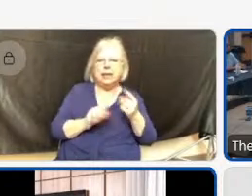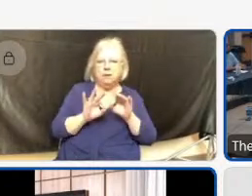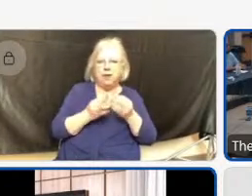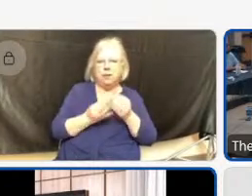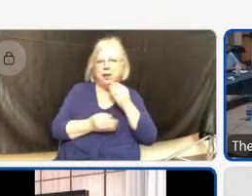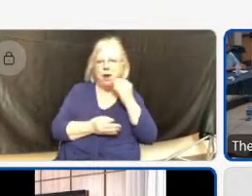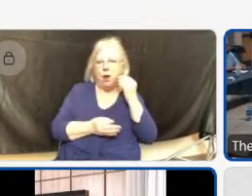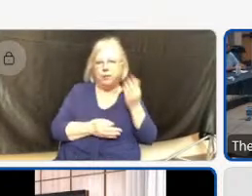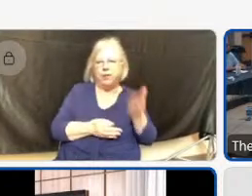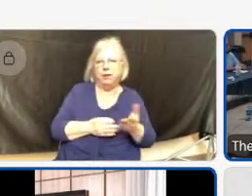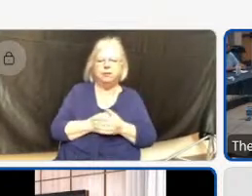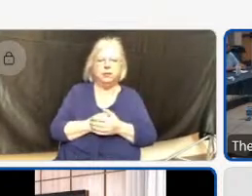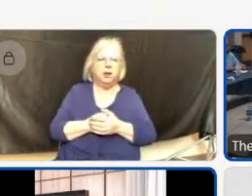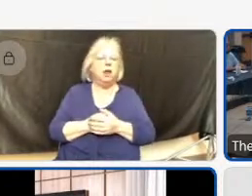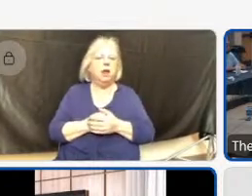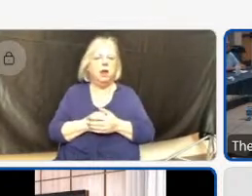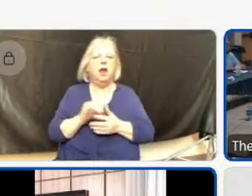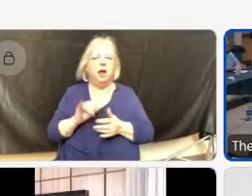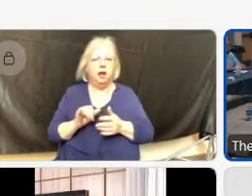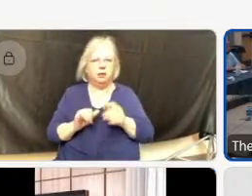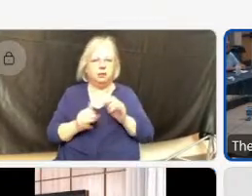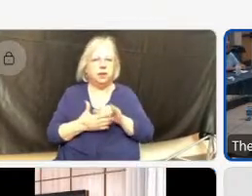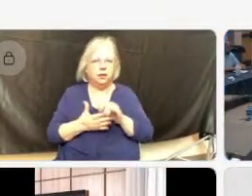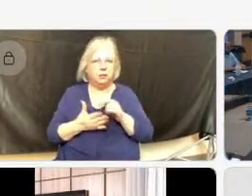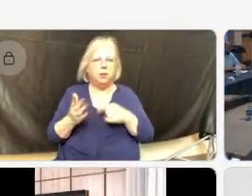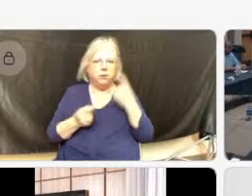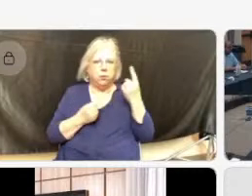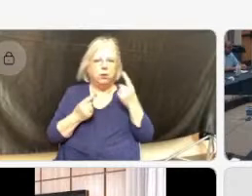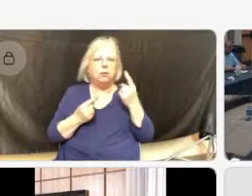wondering. Thank you. Yes, ma'am.